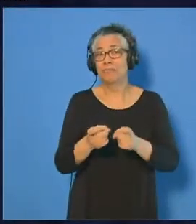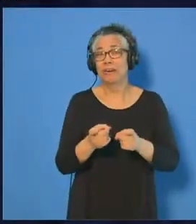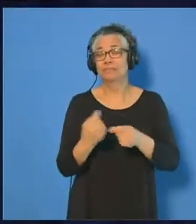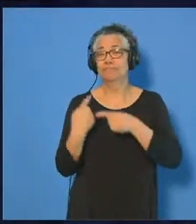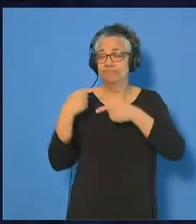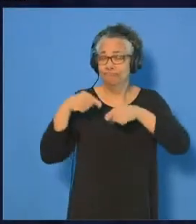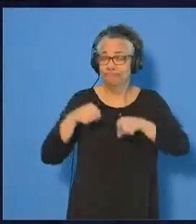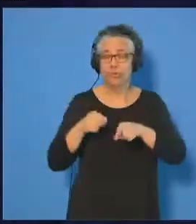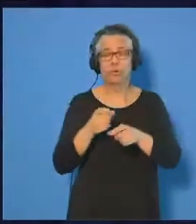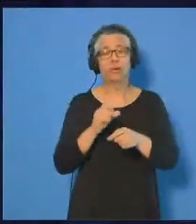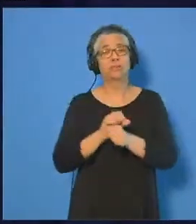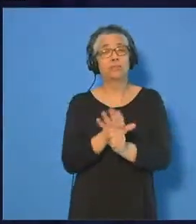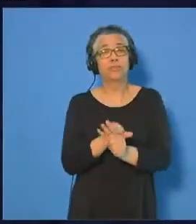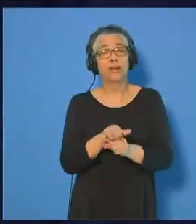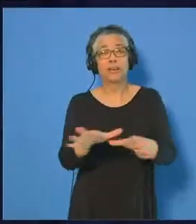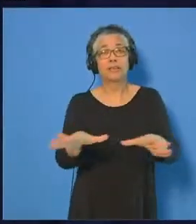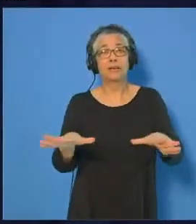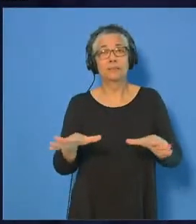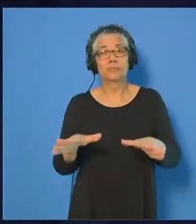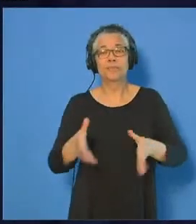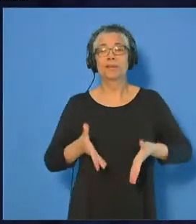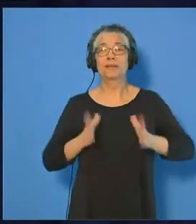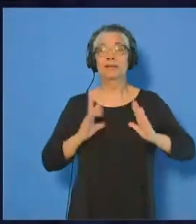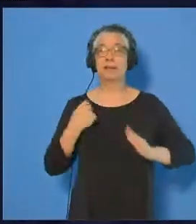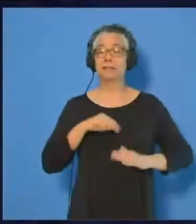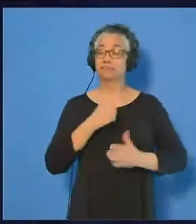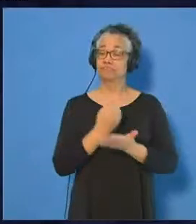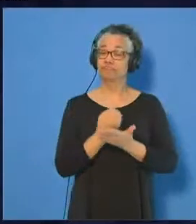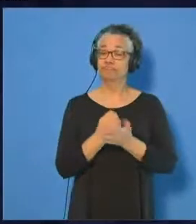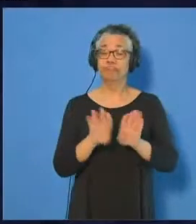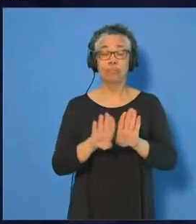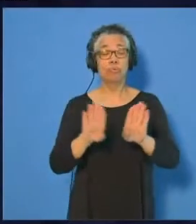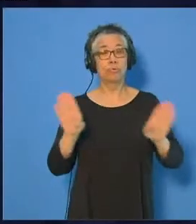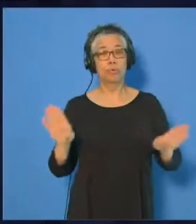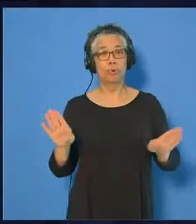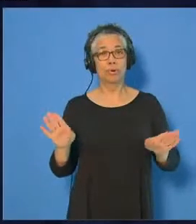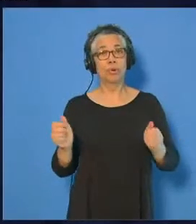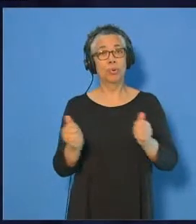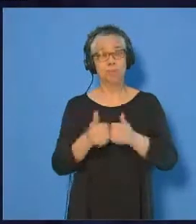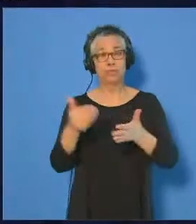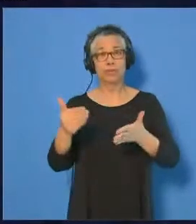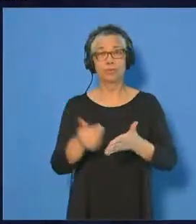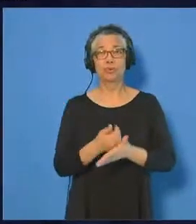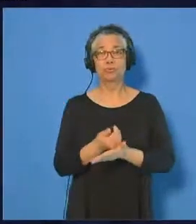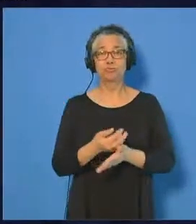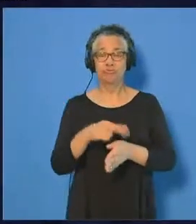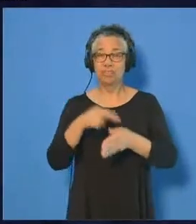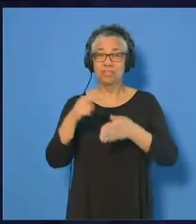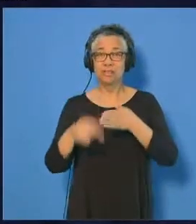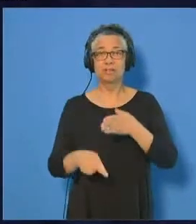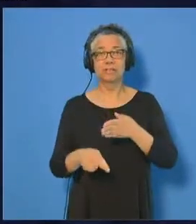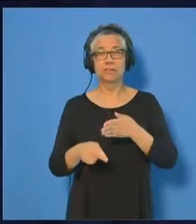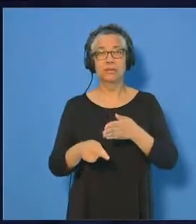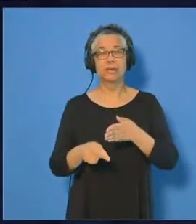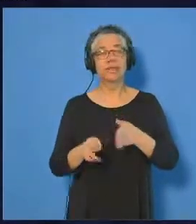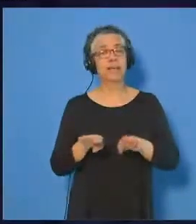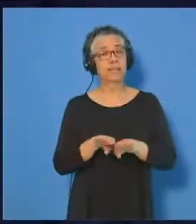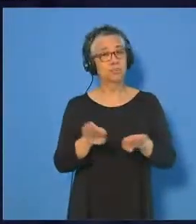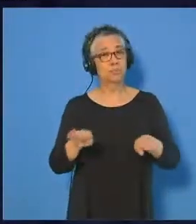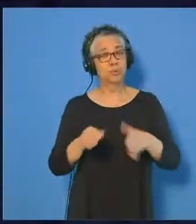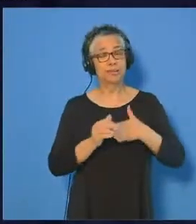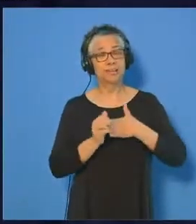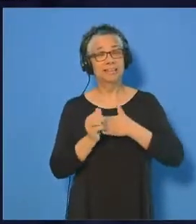pandemic and allow us to open our economy. With today's new results, they keep Bermuda as a leading jurisdiction